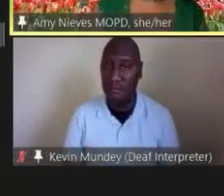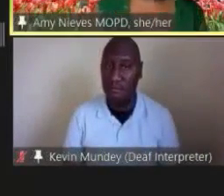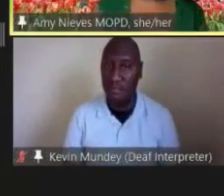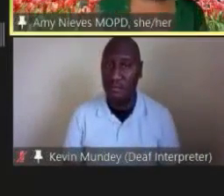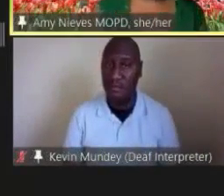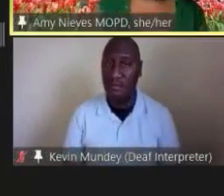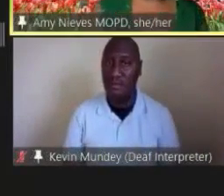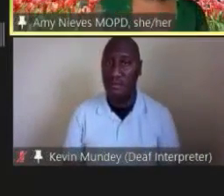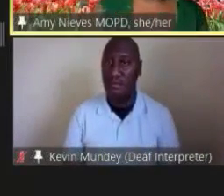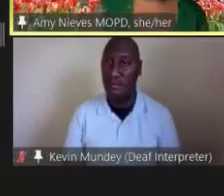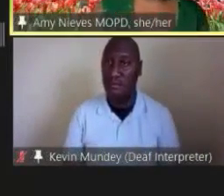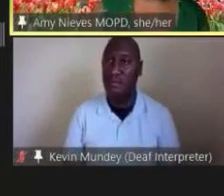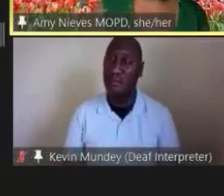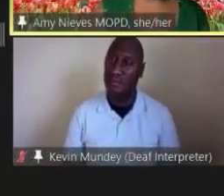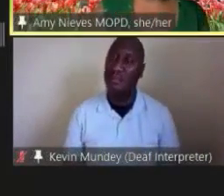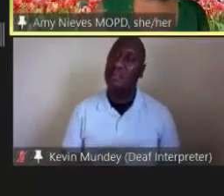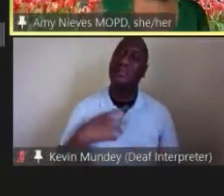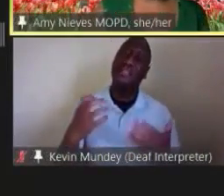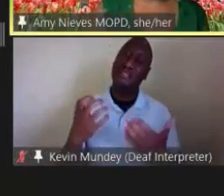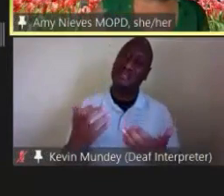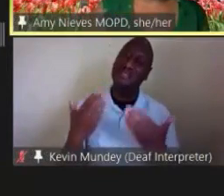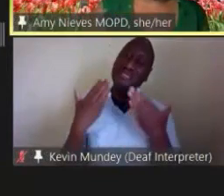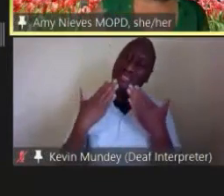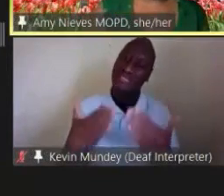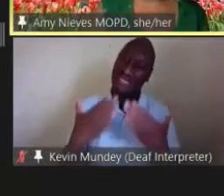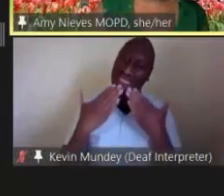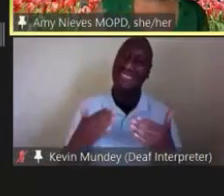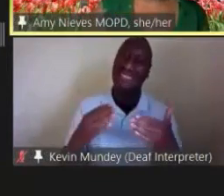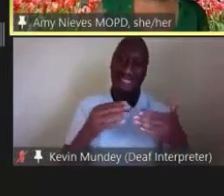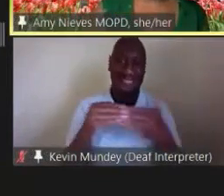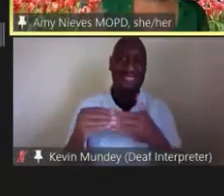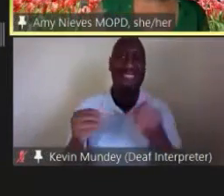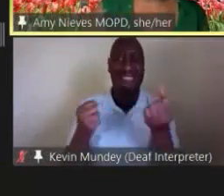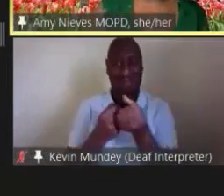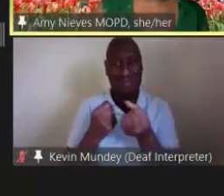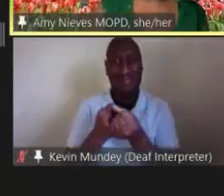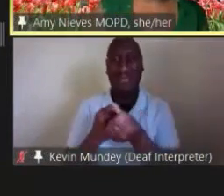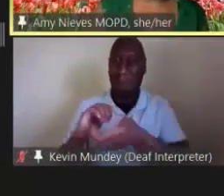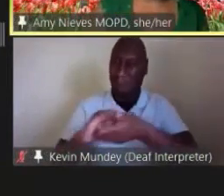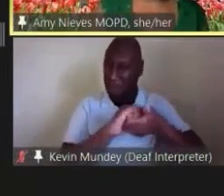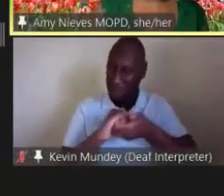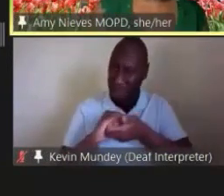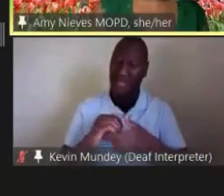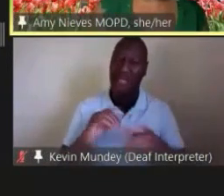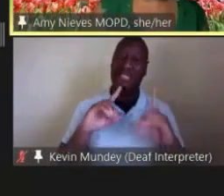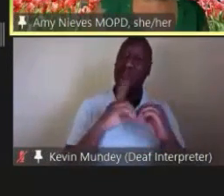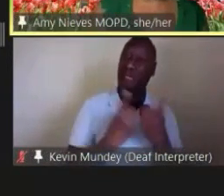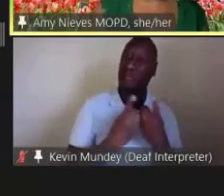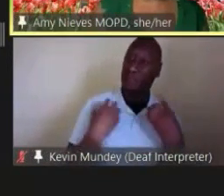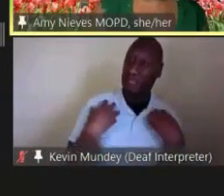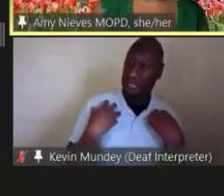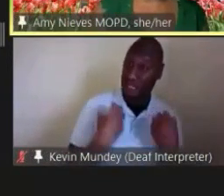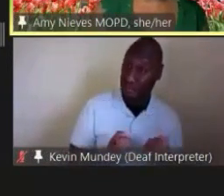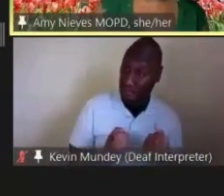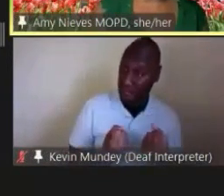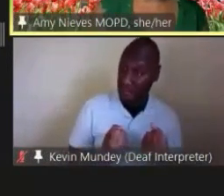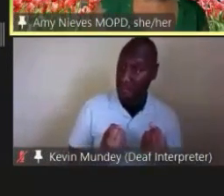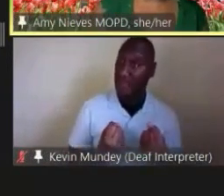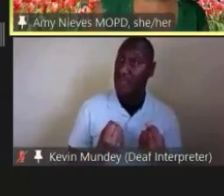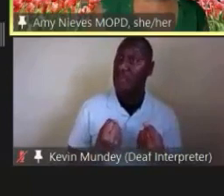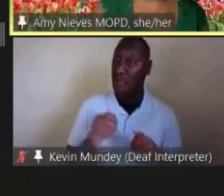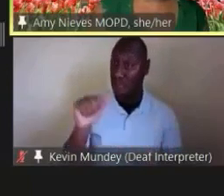We would like to thank our leading and sponsoring partners, the Department of Health, AMCHIP, which is